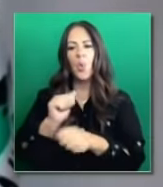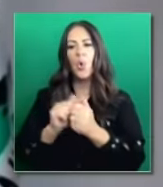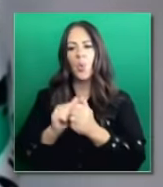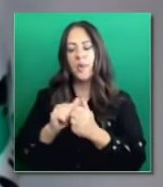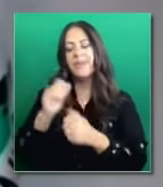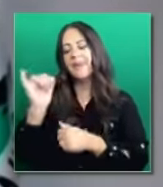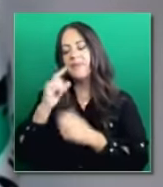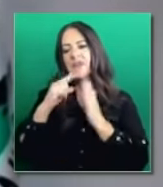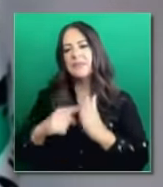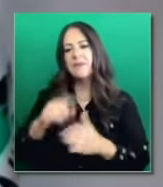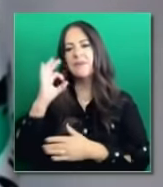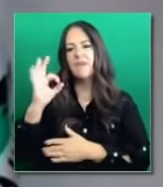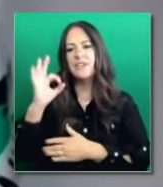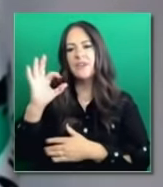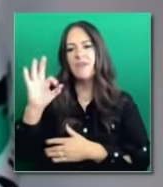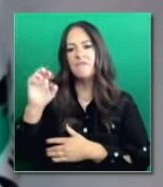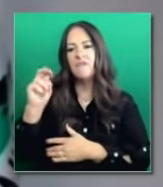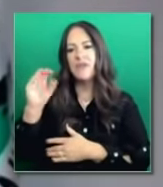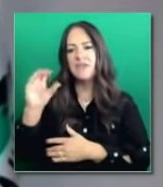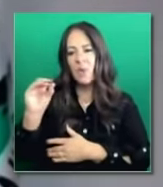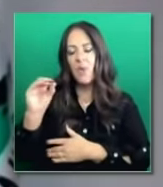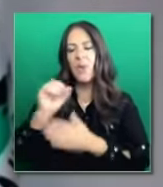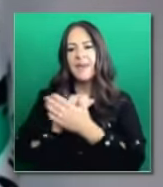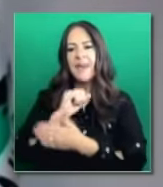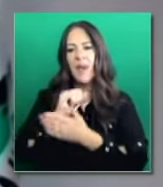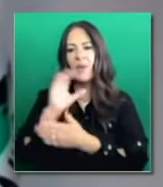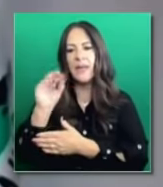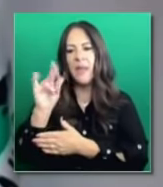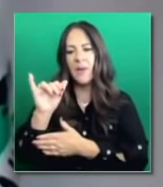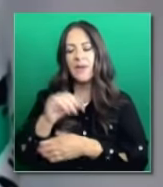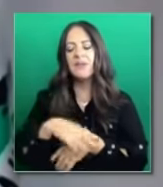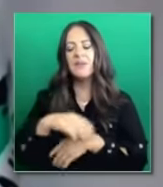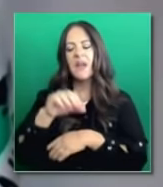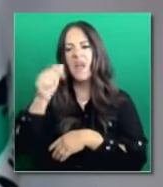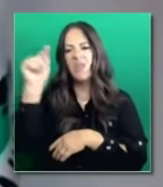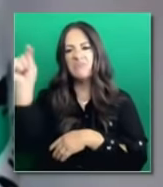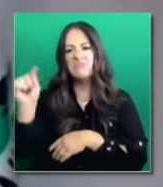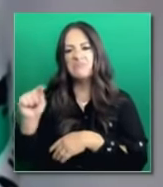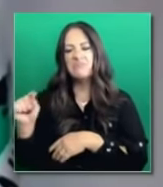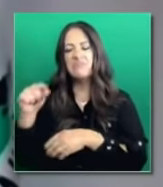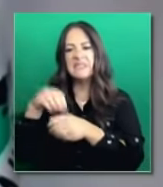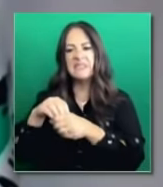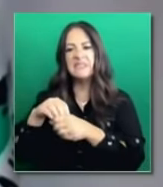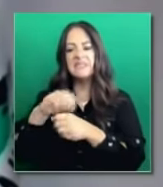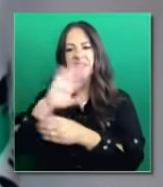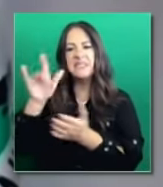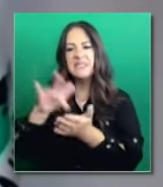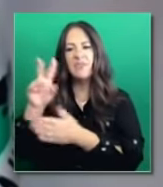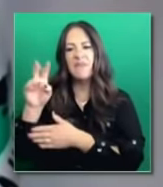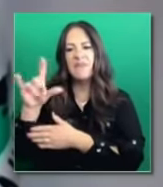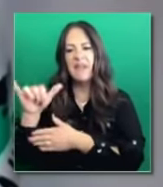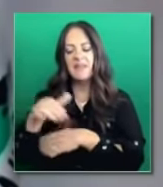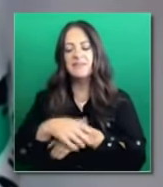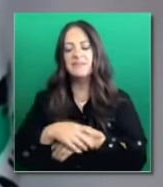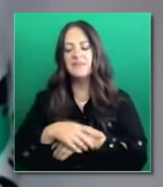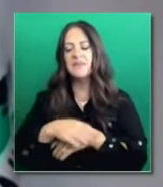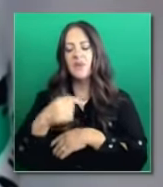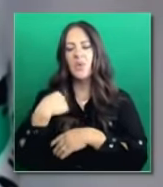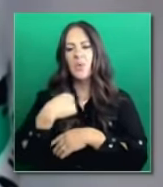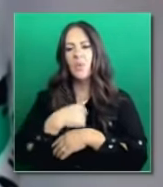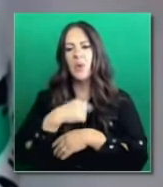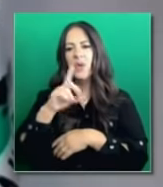County and some other counties in that region to make sure that we have eyes on the ground working closely with our partners so we can